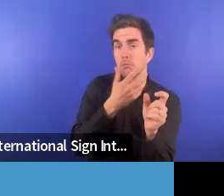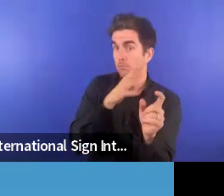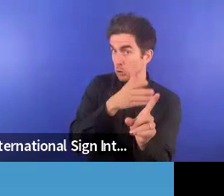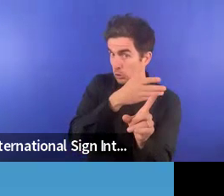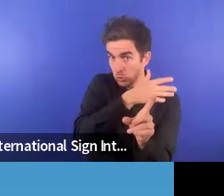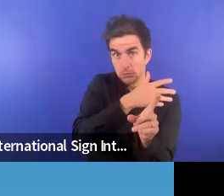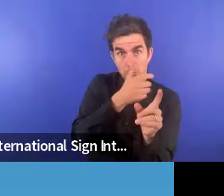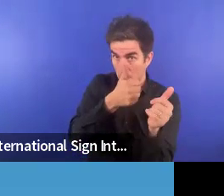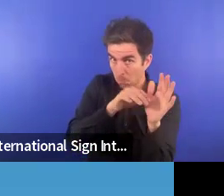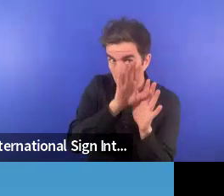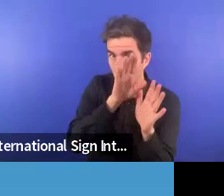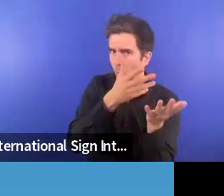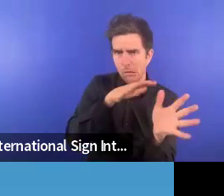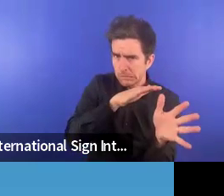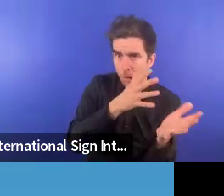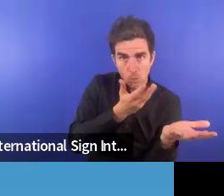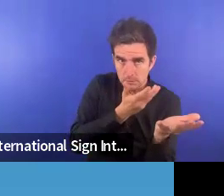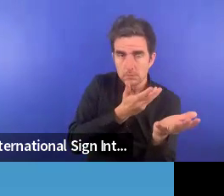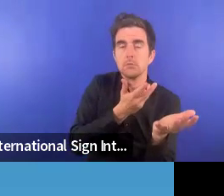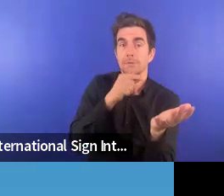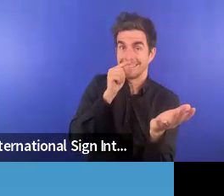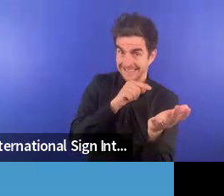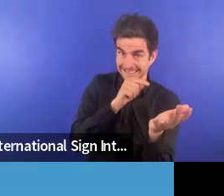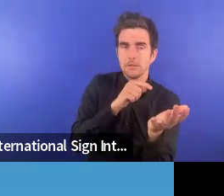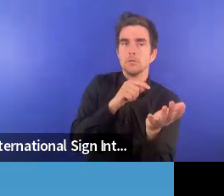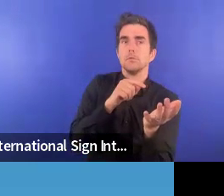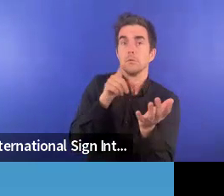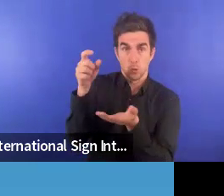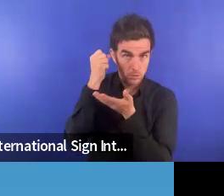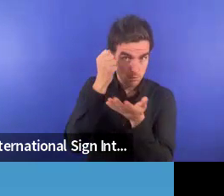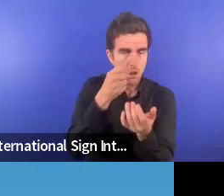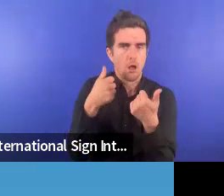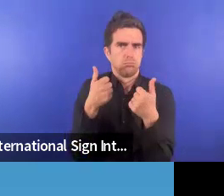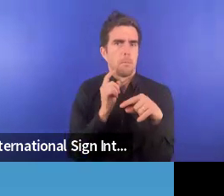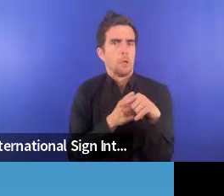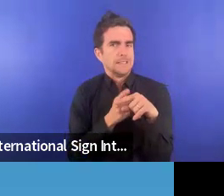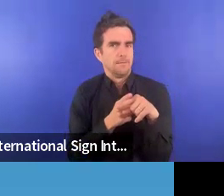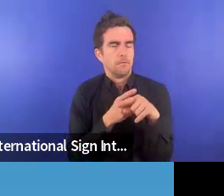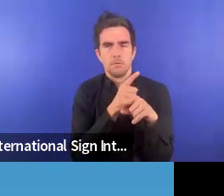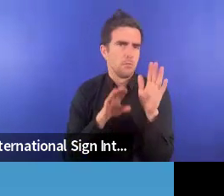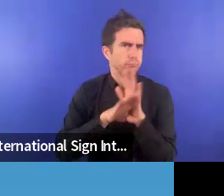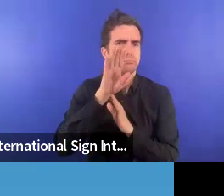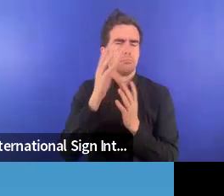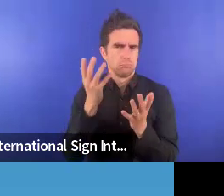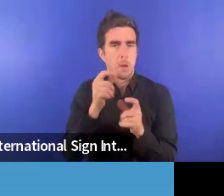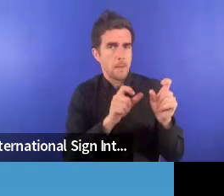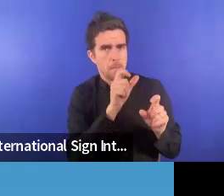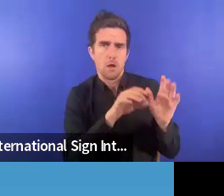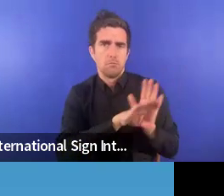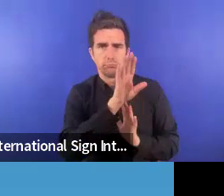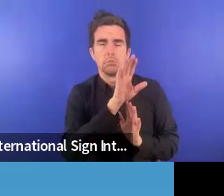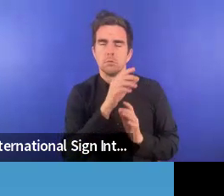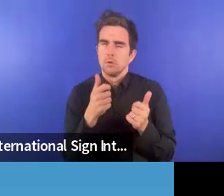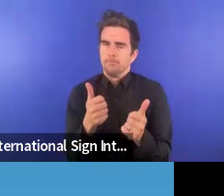impact in those communities, that is a really good sell to policymakers. So when you're looking